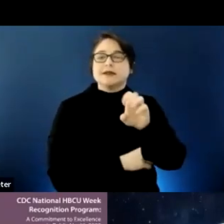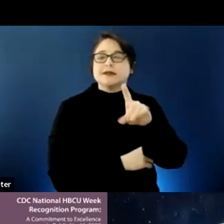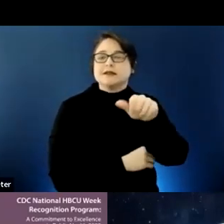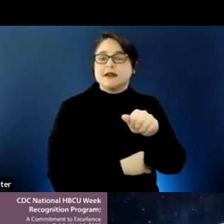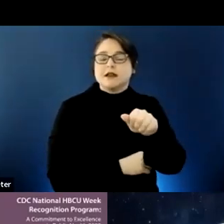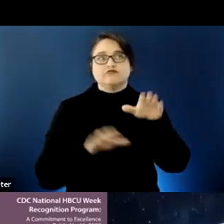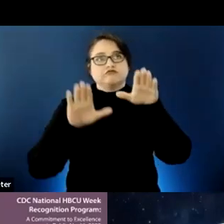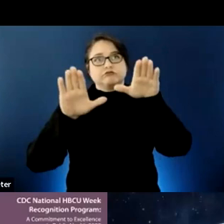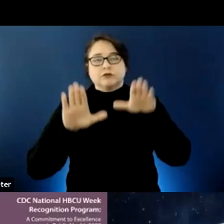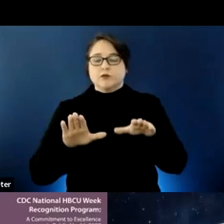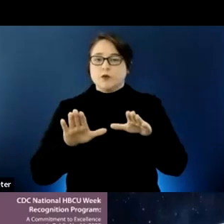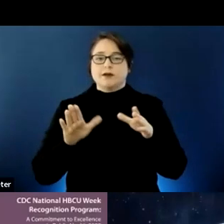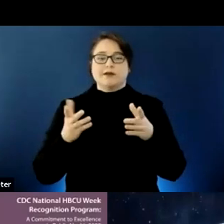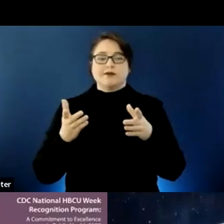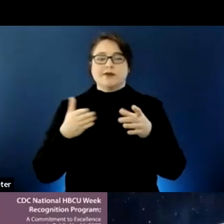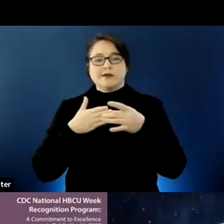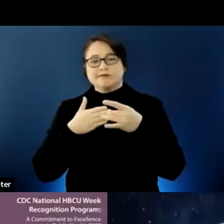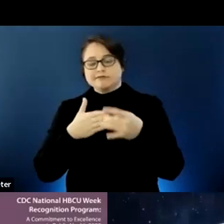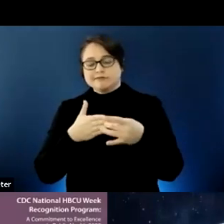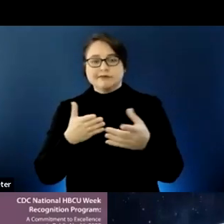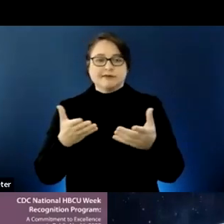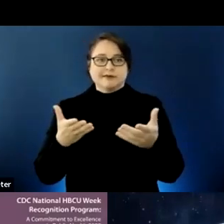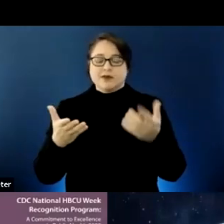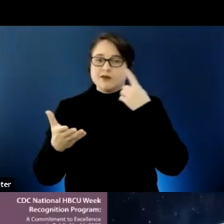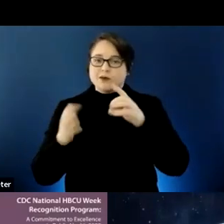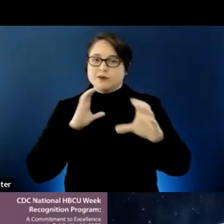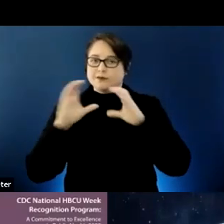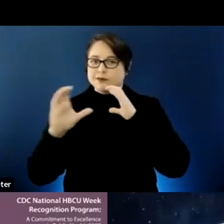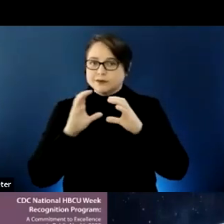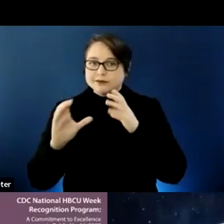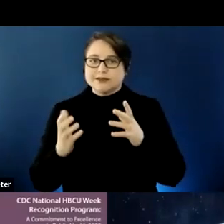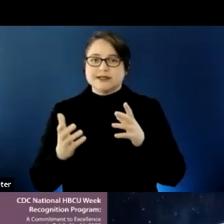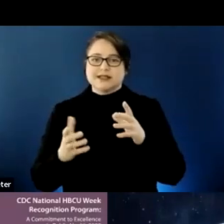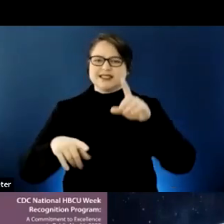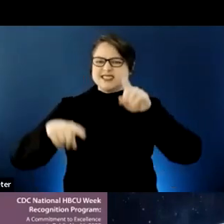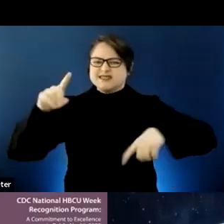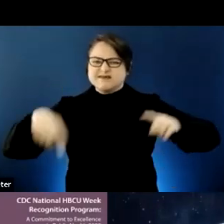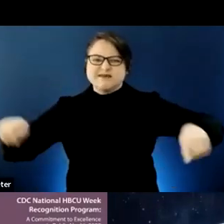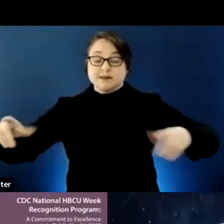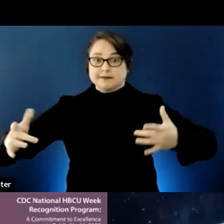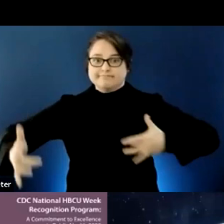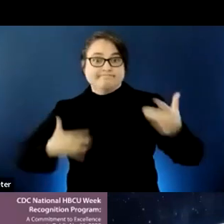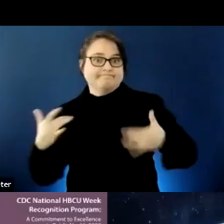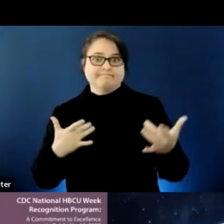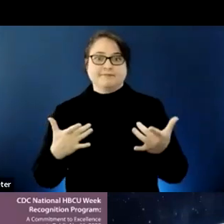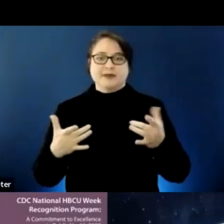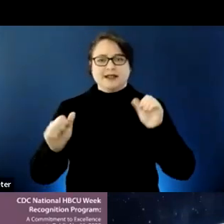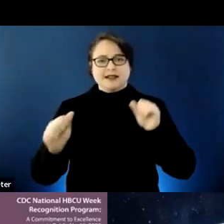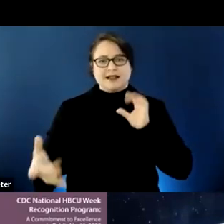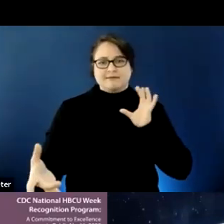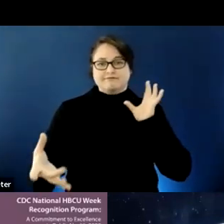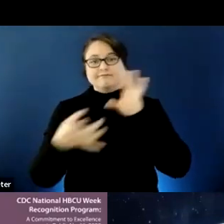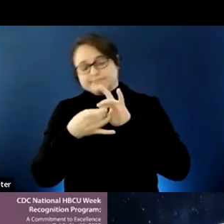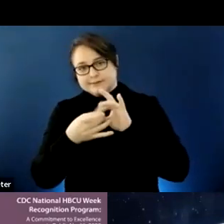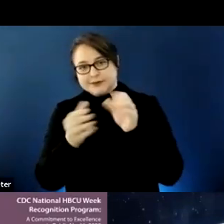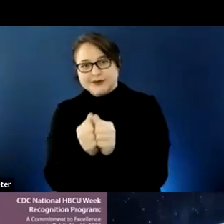for communication, and dynamic, exciting, and you know, very, very able to connect with students.